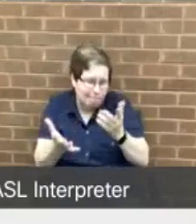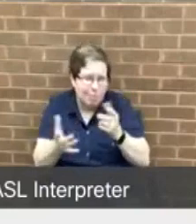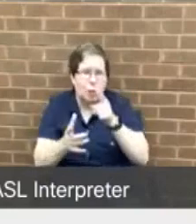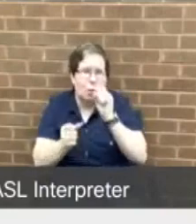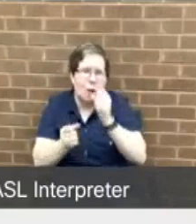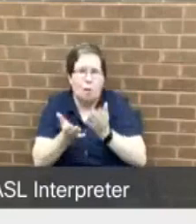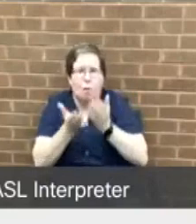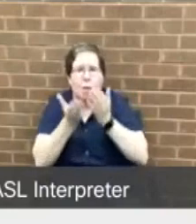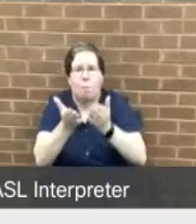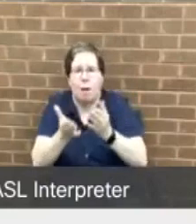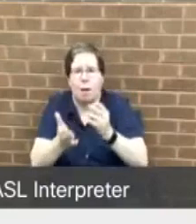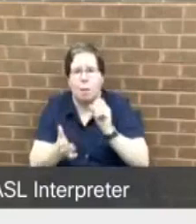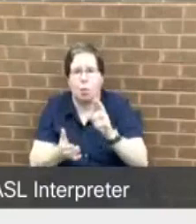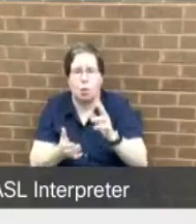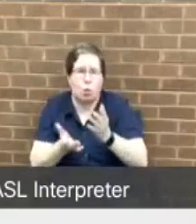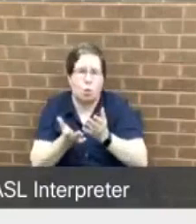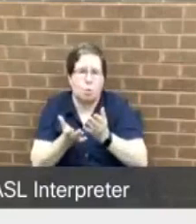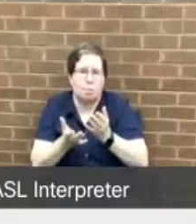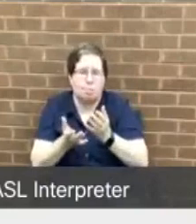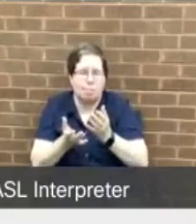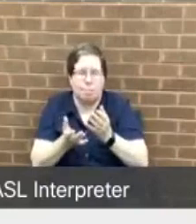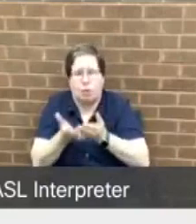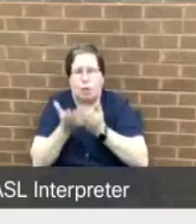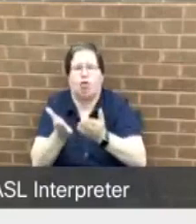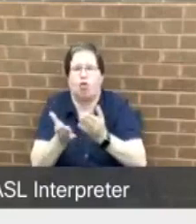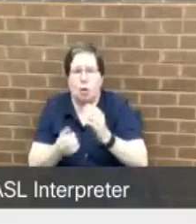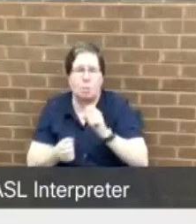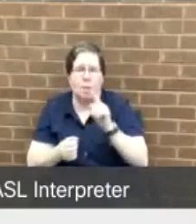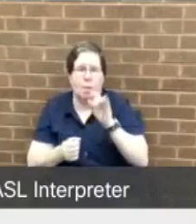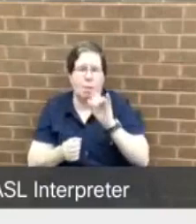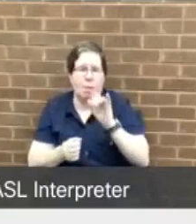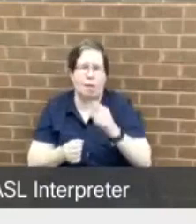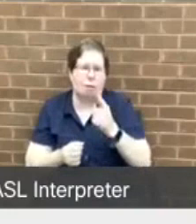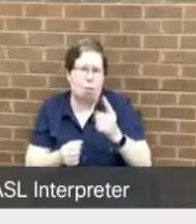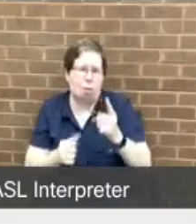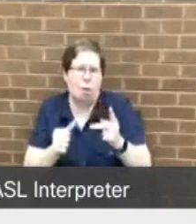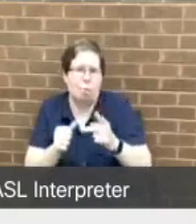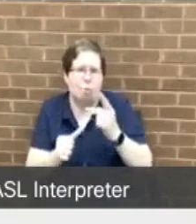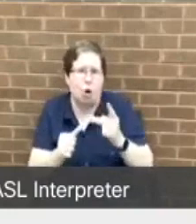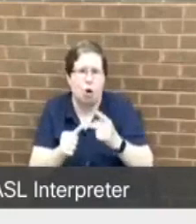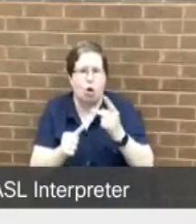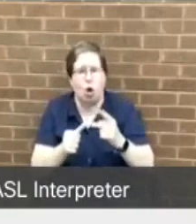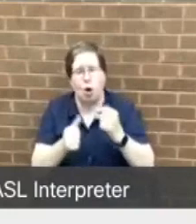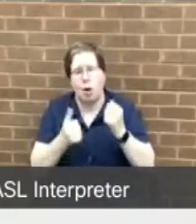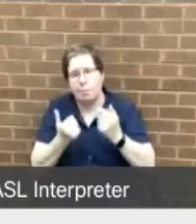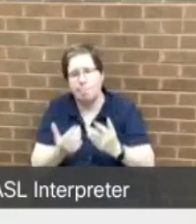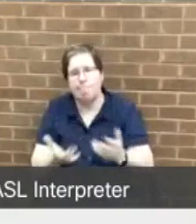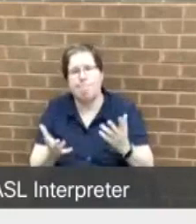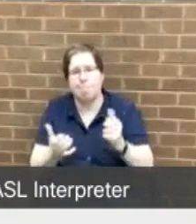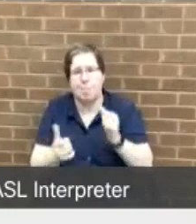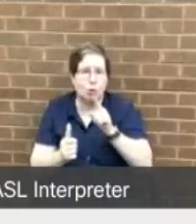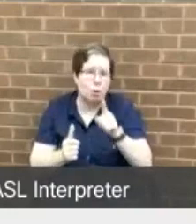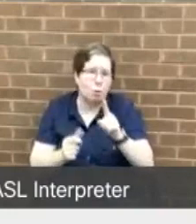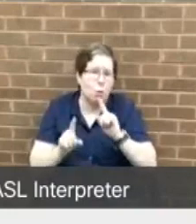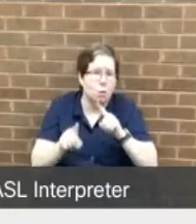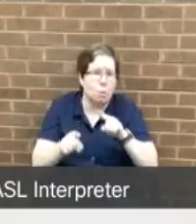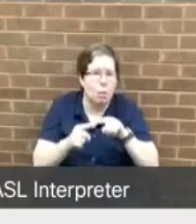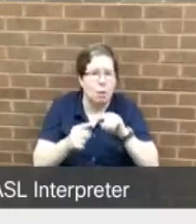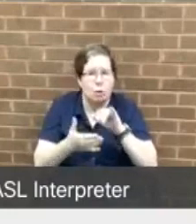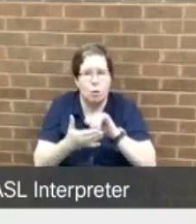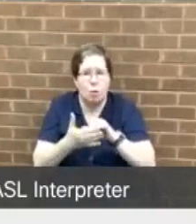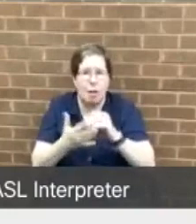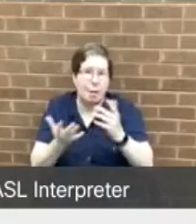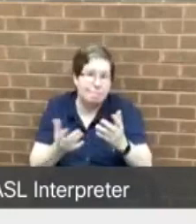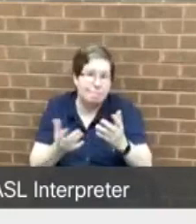recommend or suggest, but I do think that's one priority. I don't know if you want to respond to that. I've got a couple other points